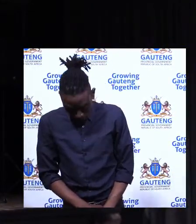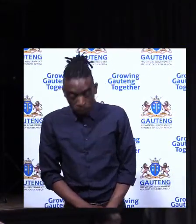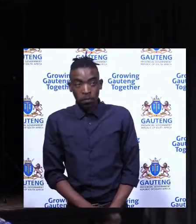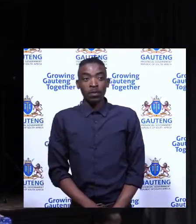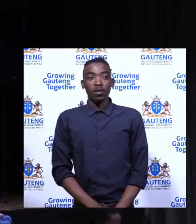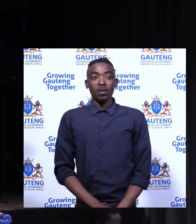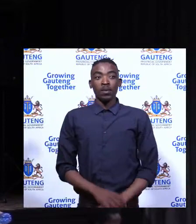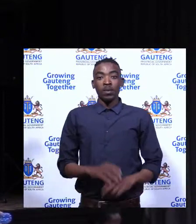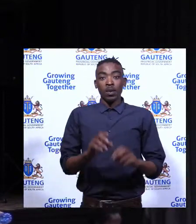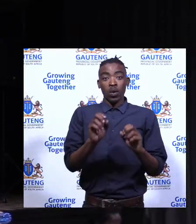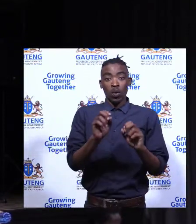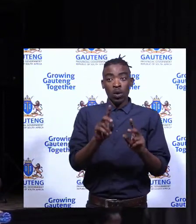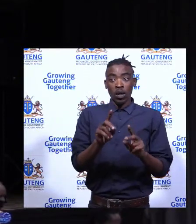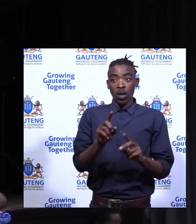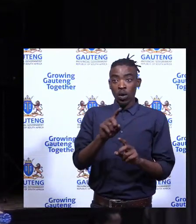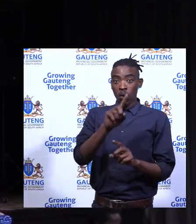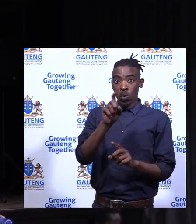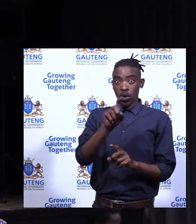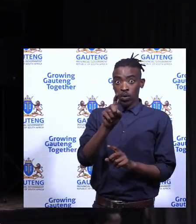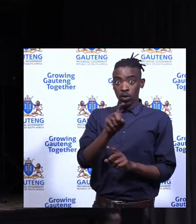All right, let's take questions.